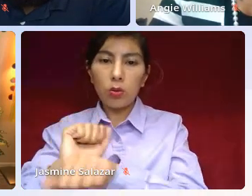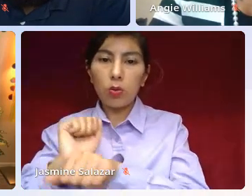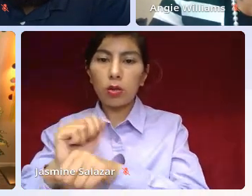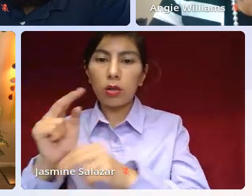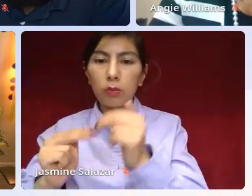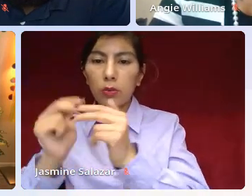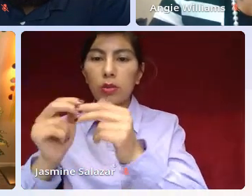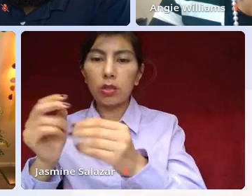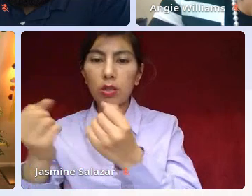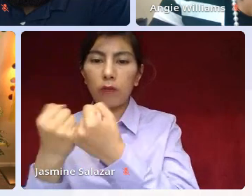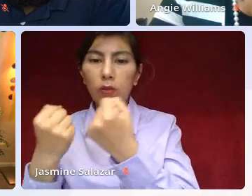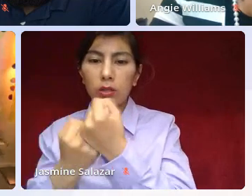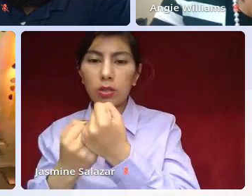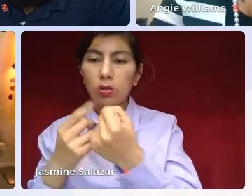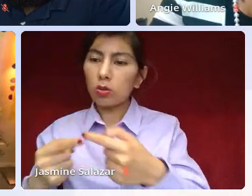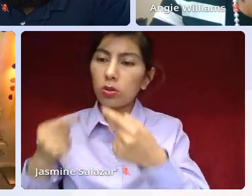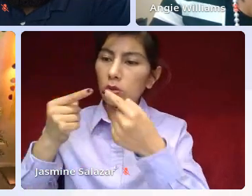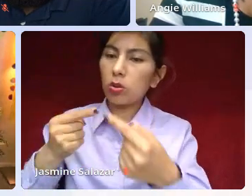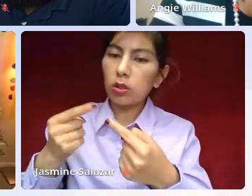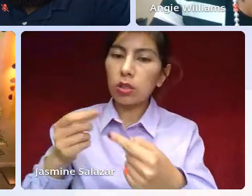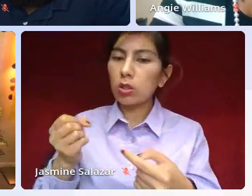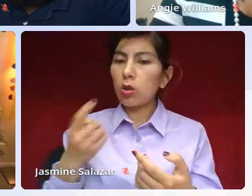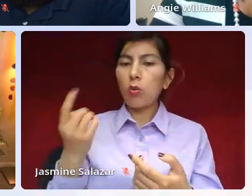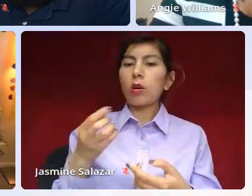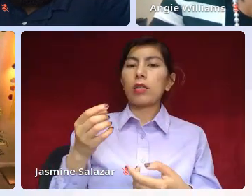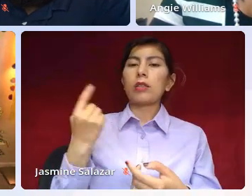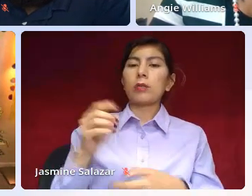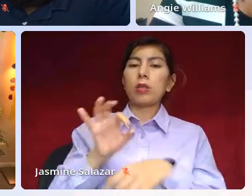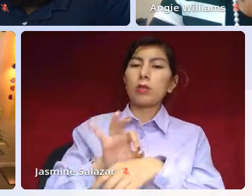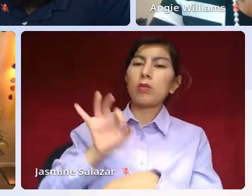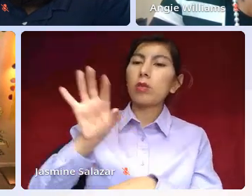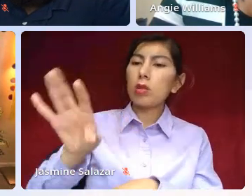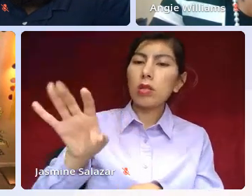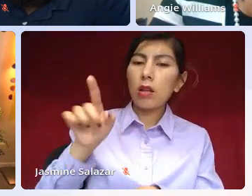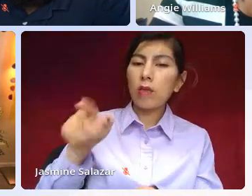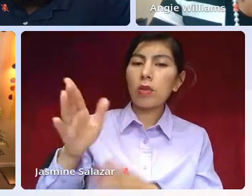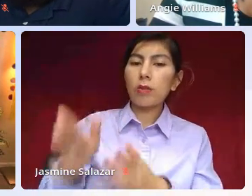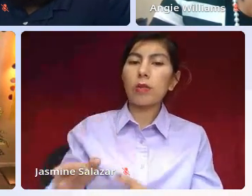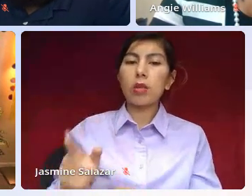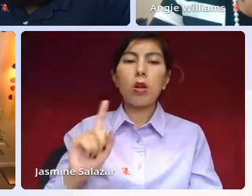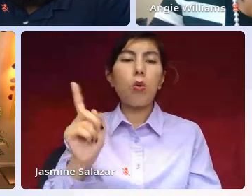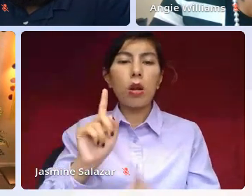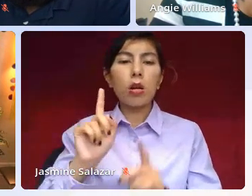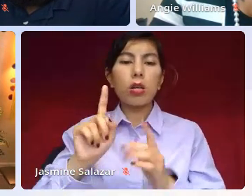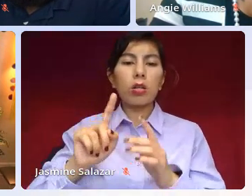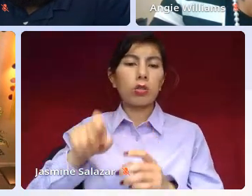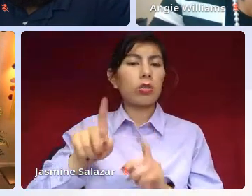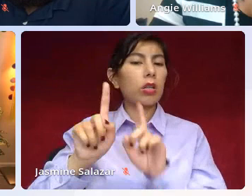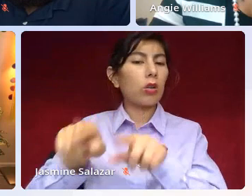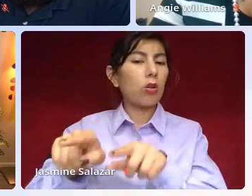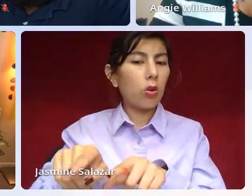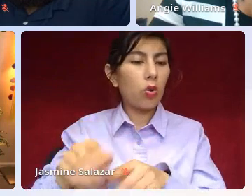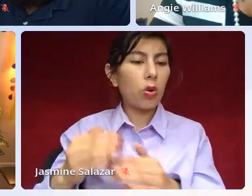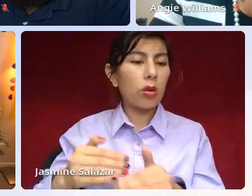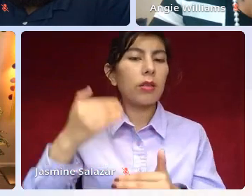get. What's one thing that you would sort of leave folks with around where should they go